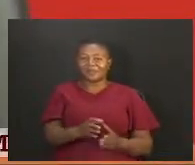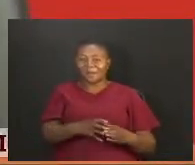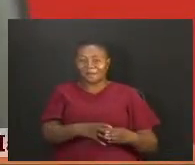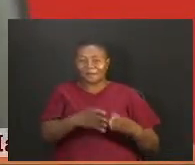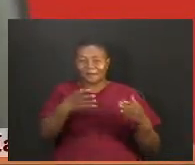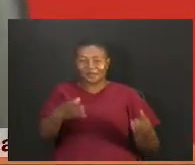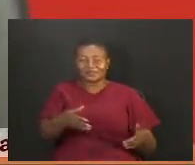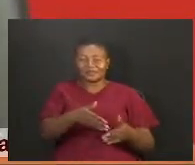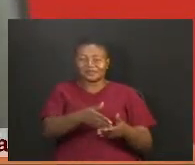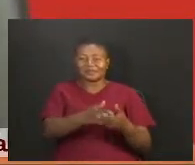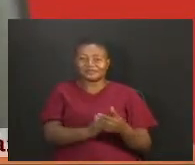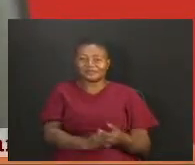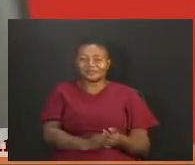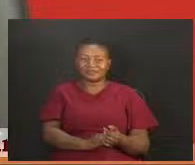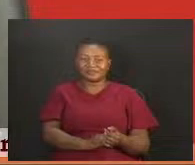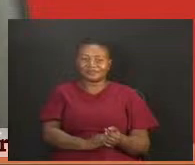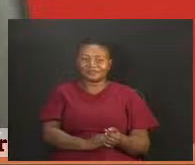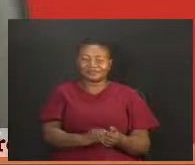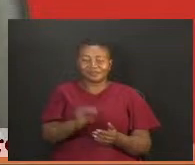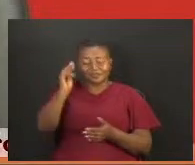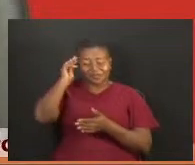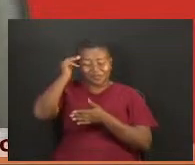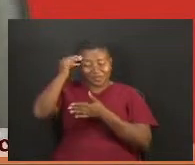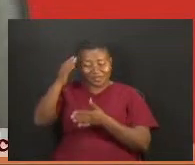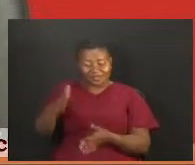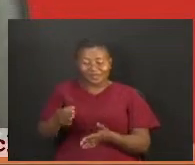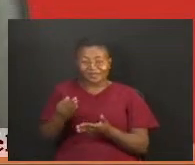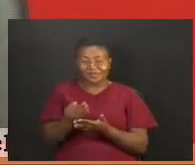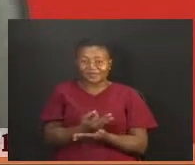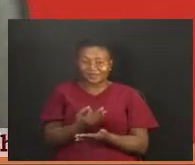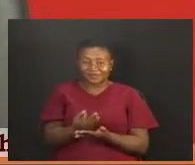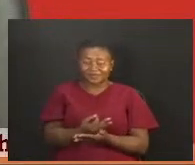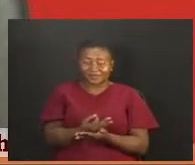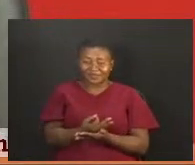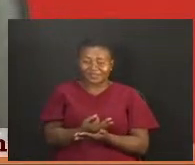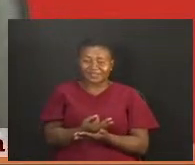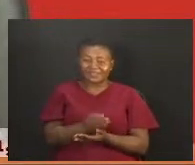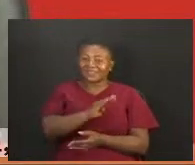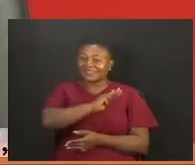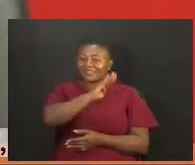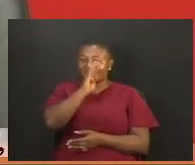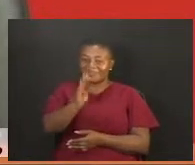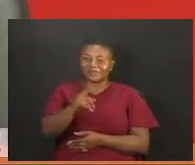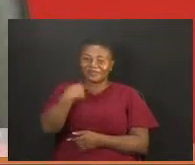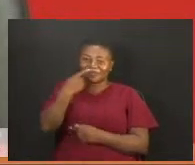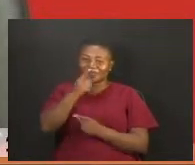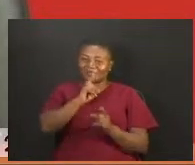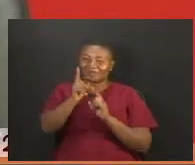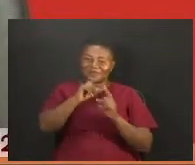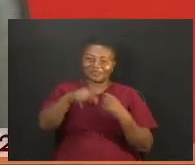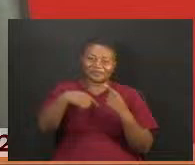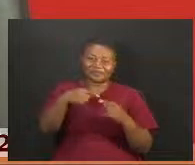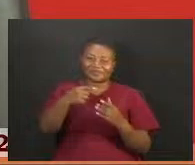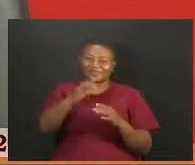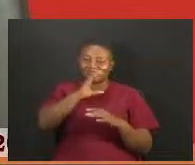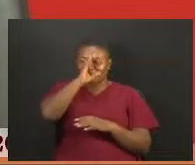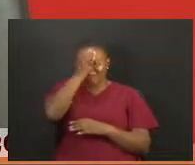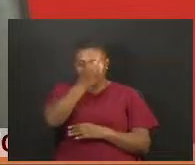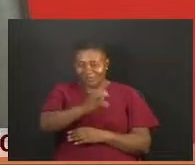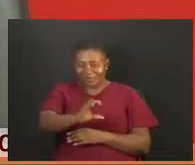Leader, the Minister for Finance did not talk about Osunu.